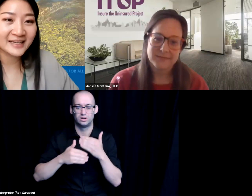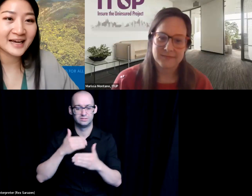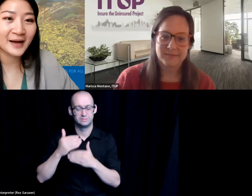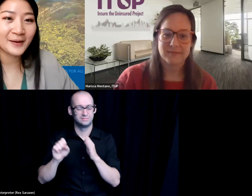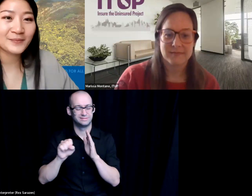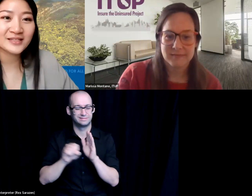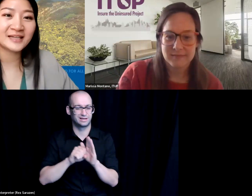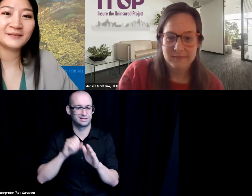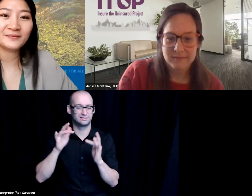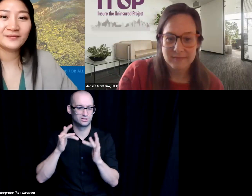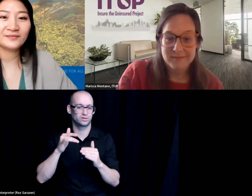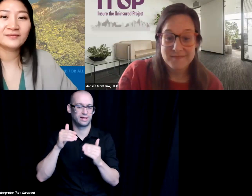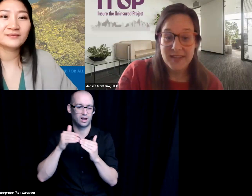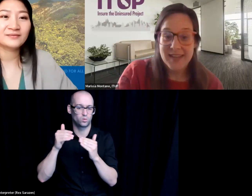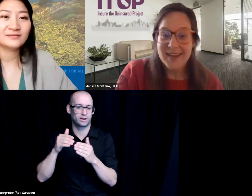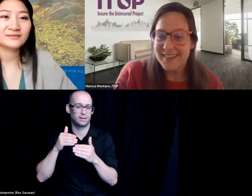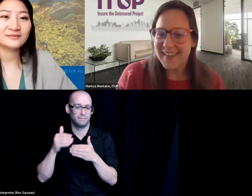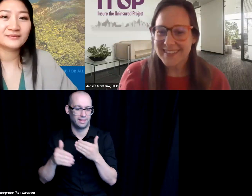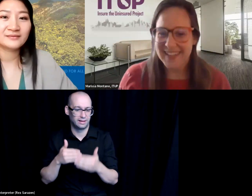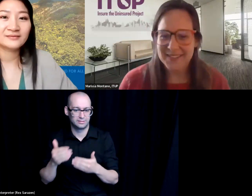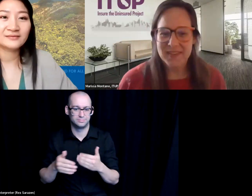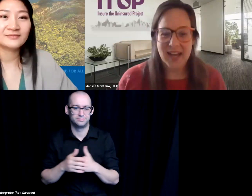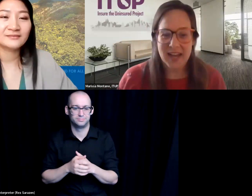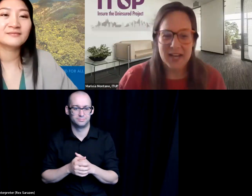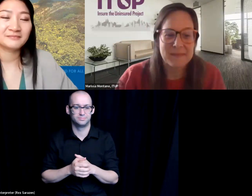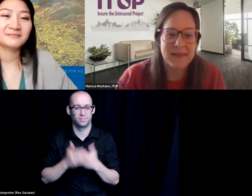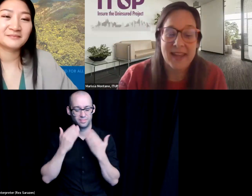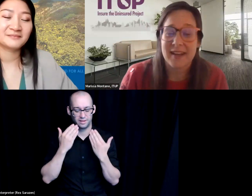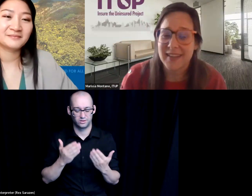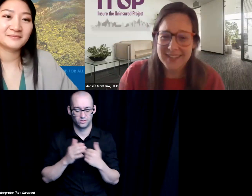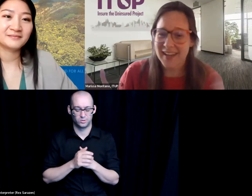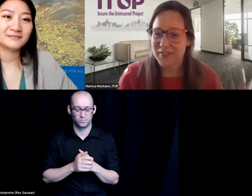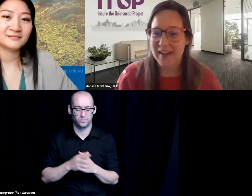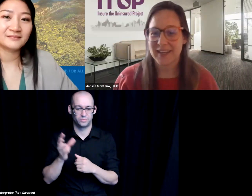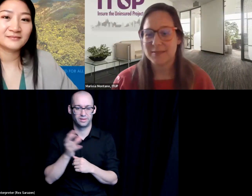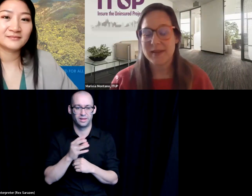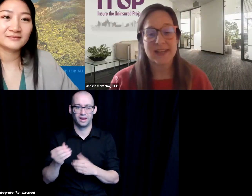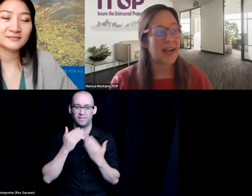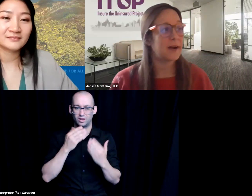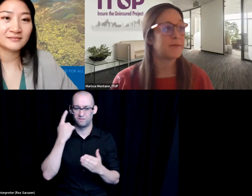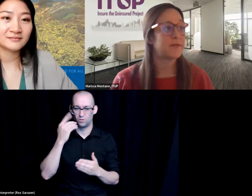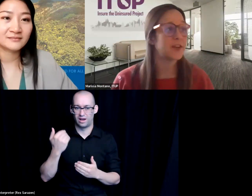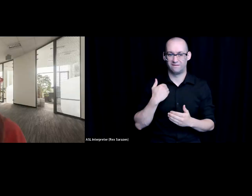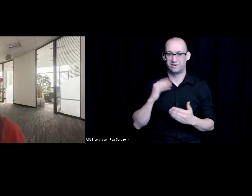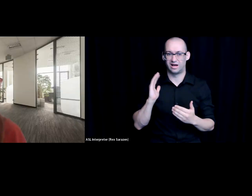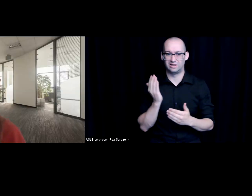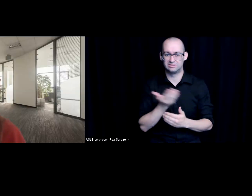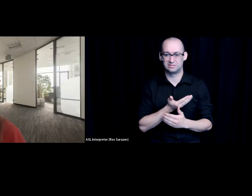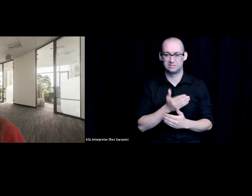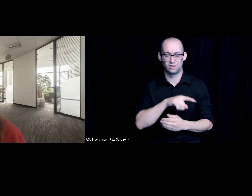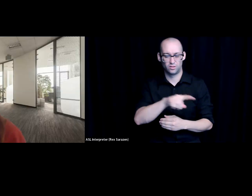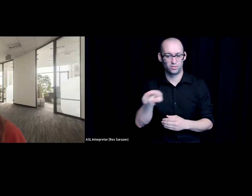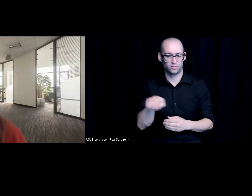Equity Plan. Marissa. Thanks, Anne. And thanks again for having us speak. For those of